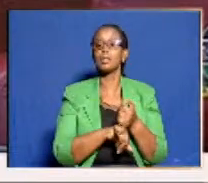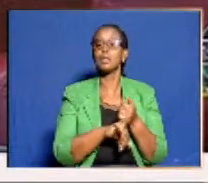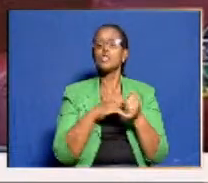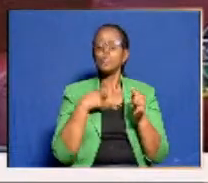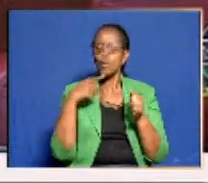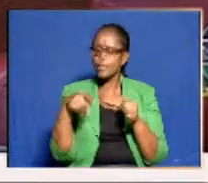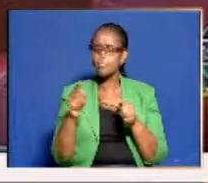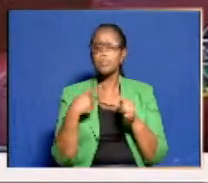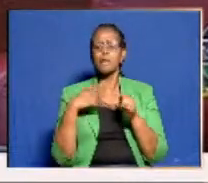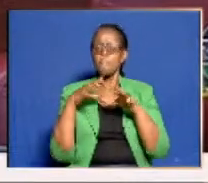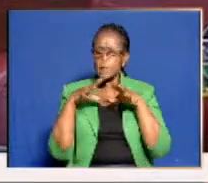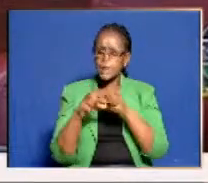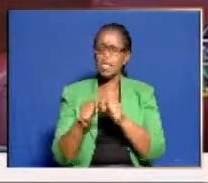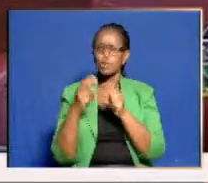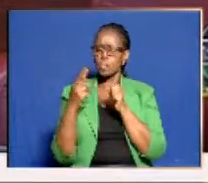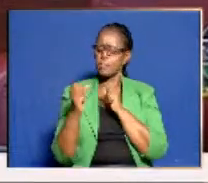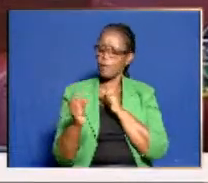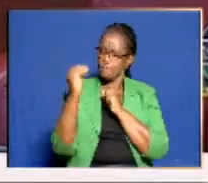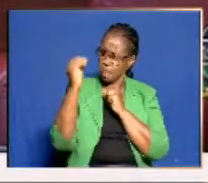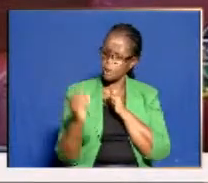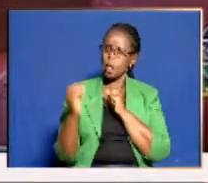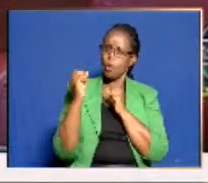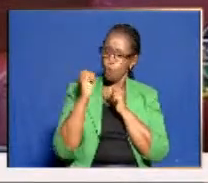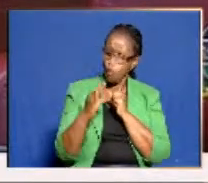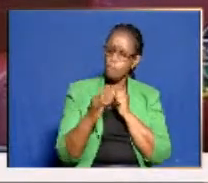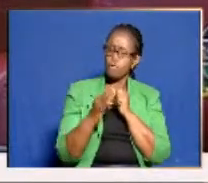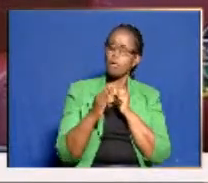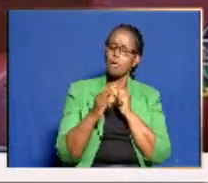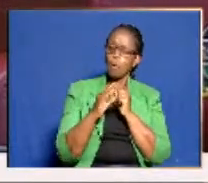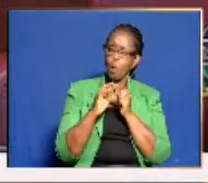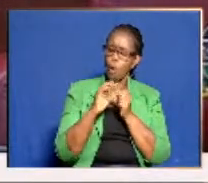of the chunk that is supposed to be given to the three groups.